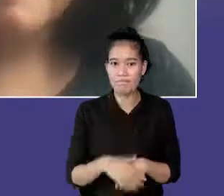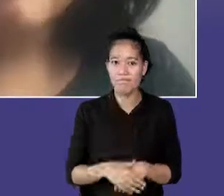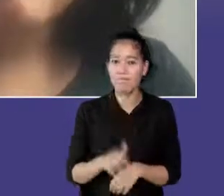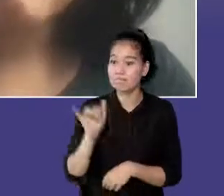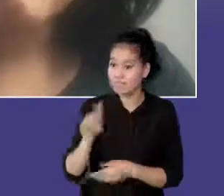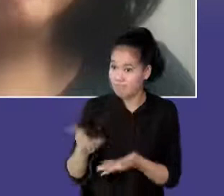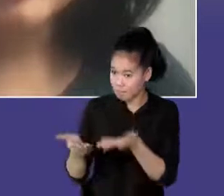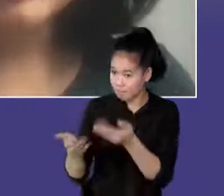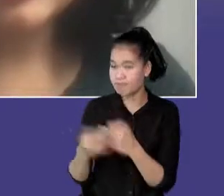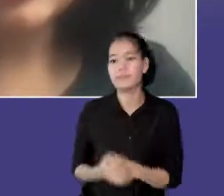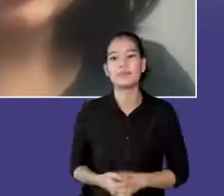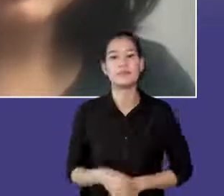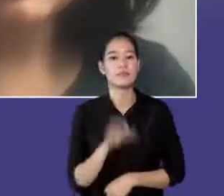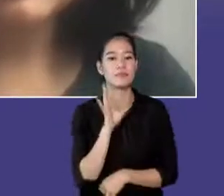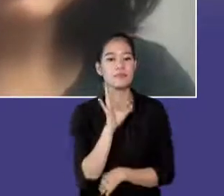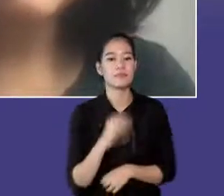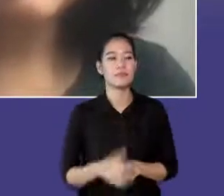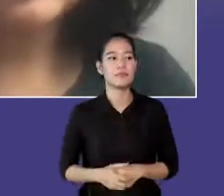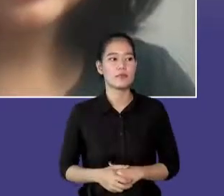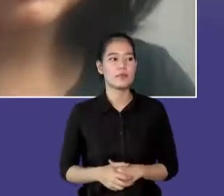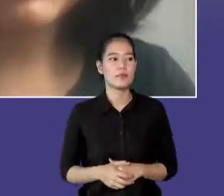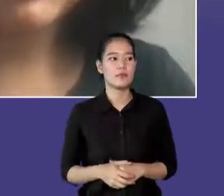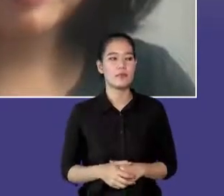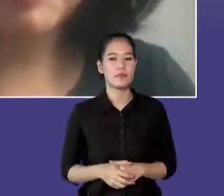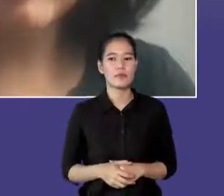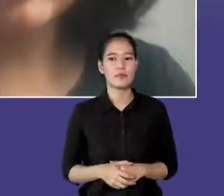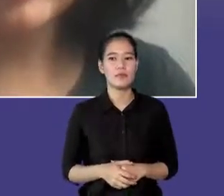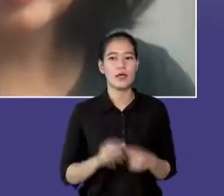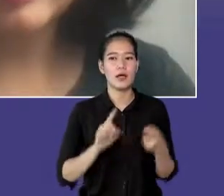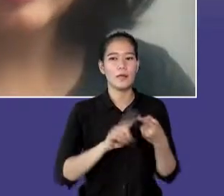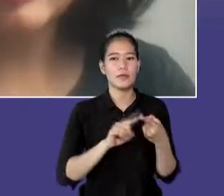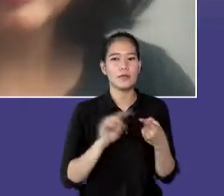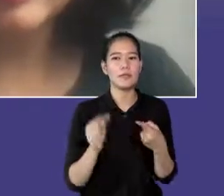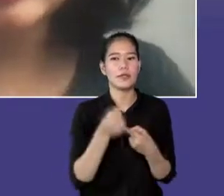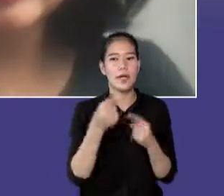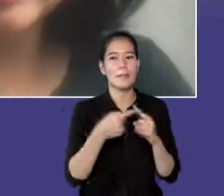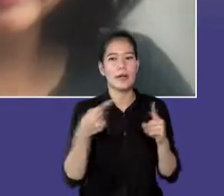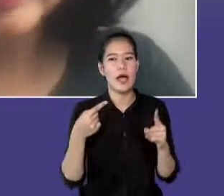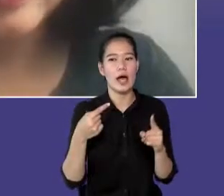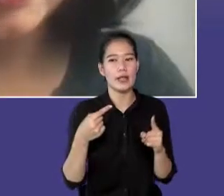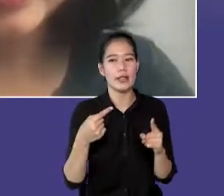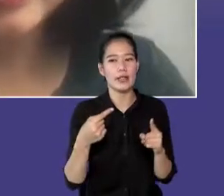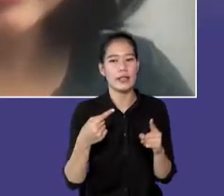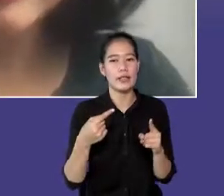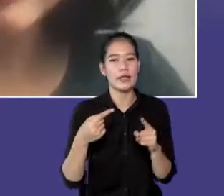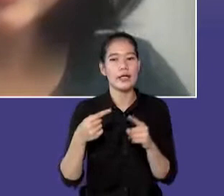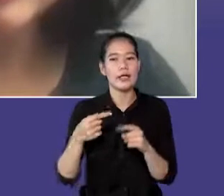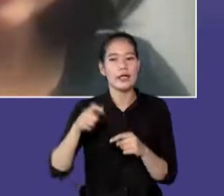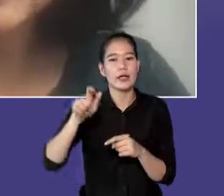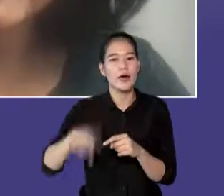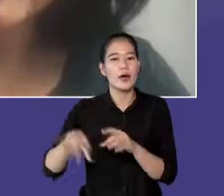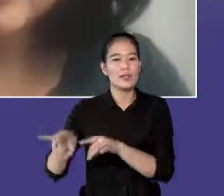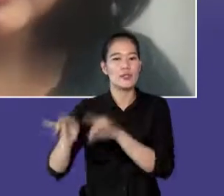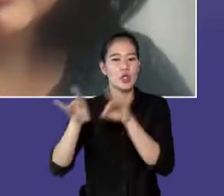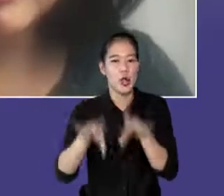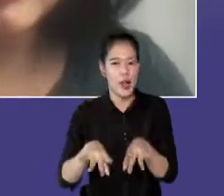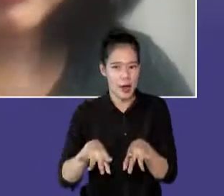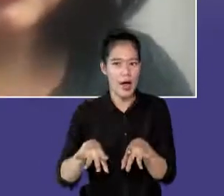Yes, please. Okay. First, from our colleague in the Australian, from